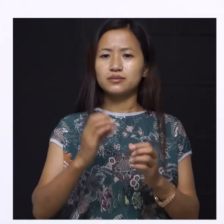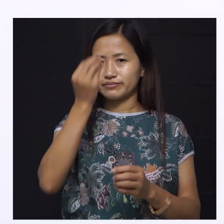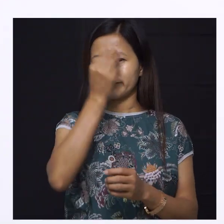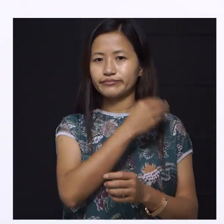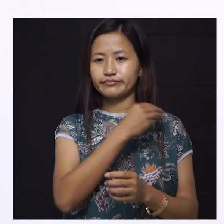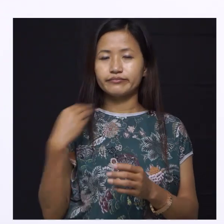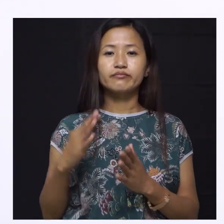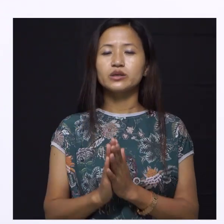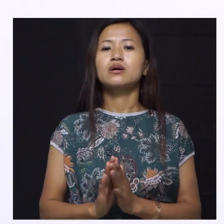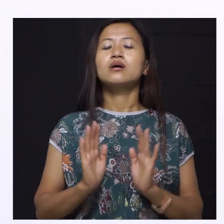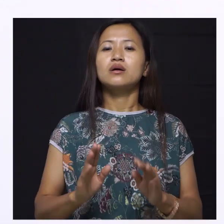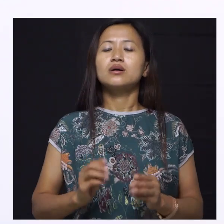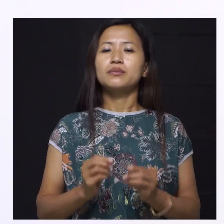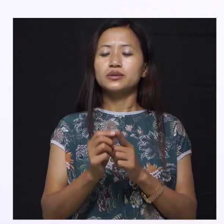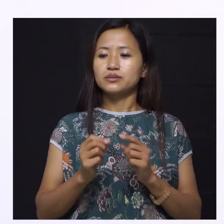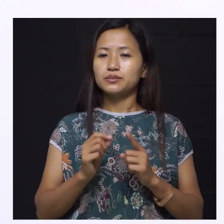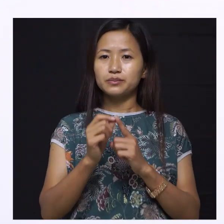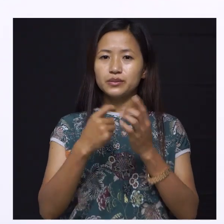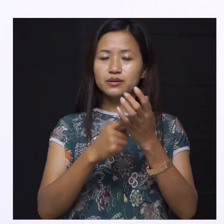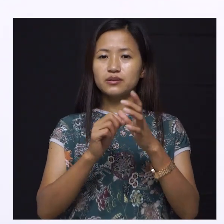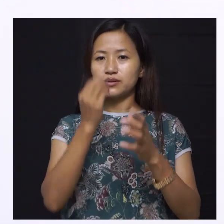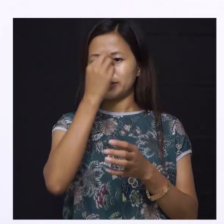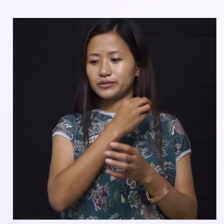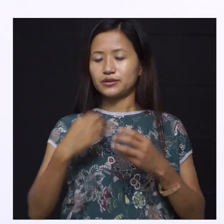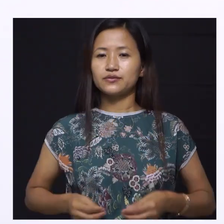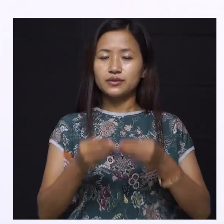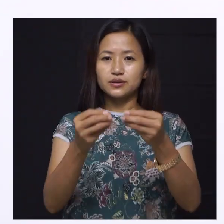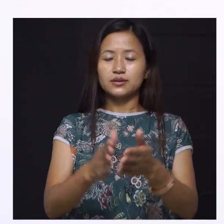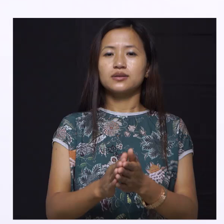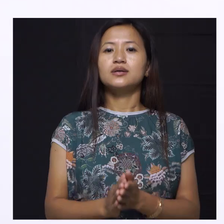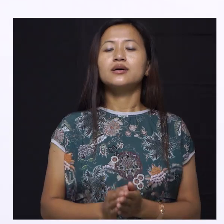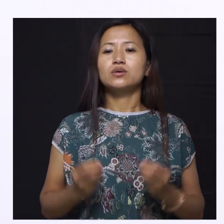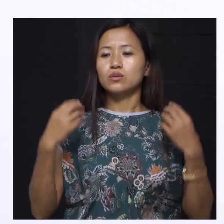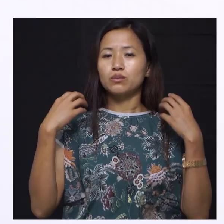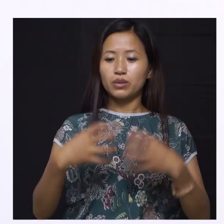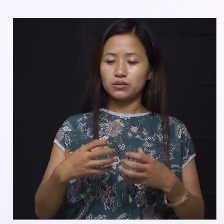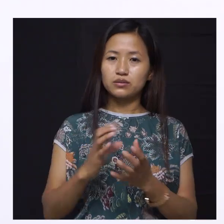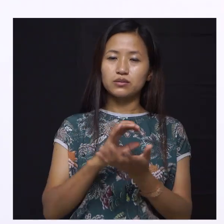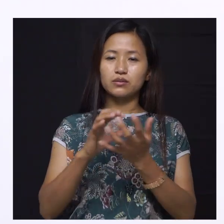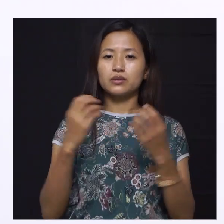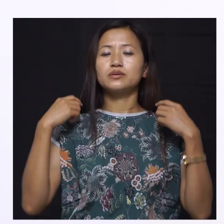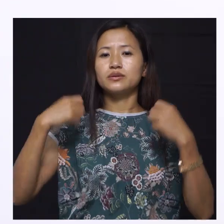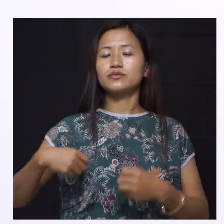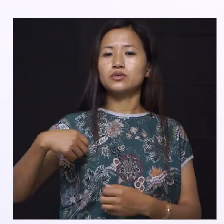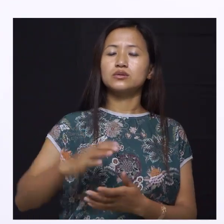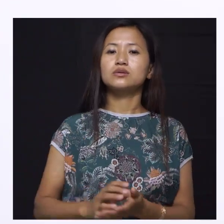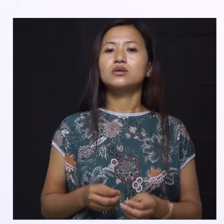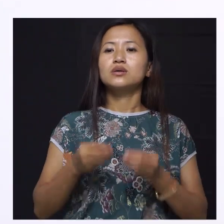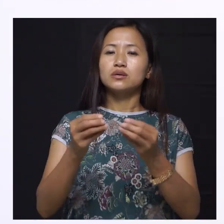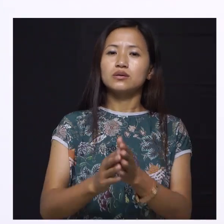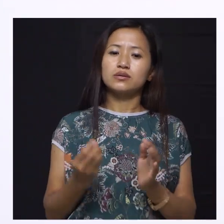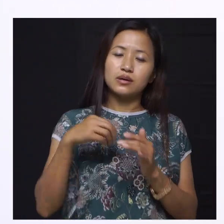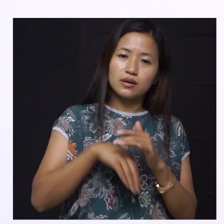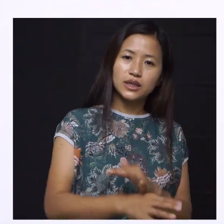bundle of clothes to Nora, and they are trying to hide that from their mother. You will get to know more as we go on, okay?